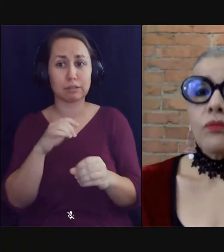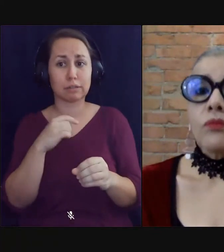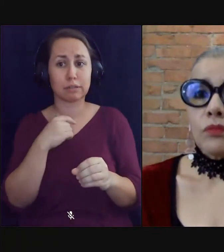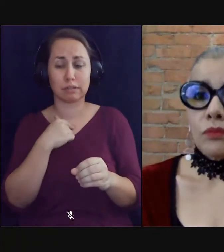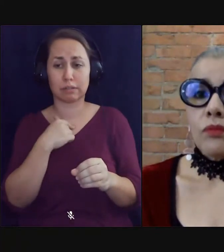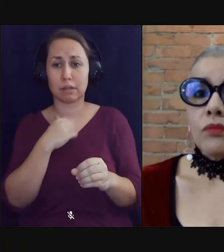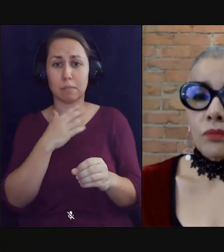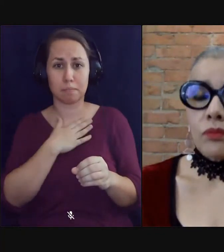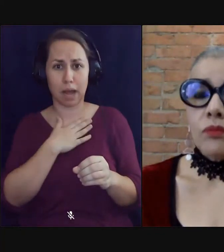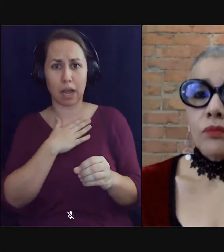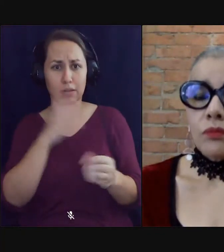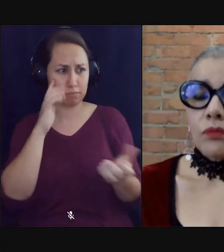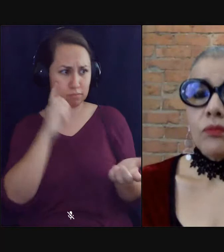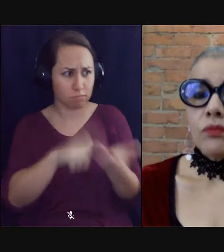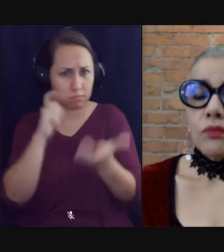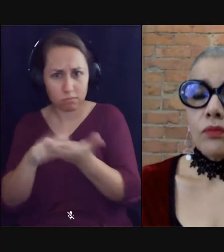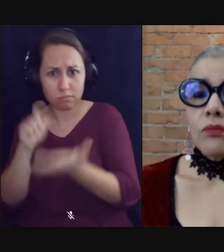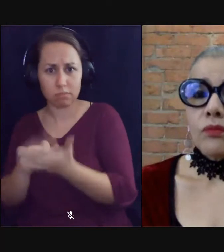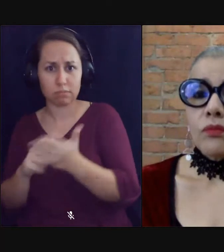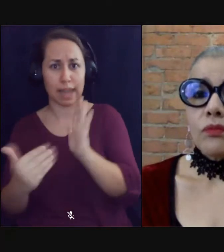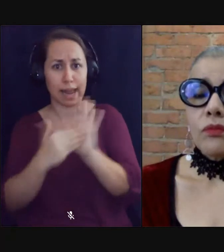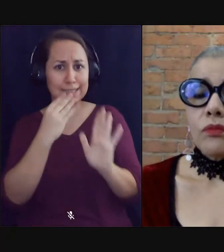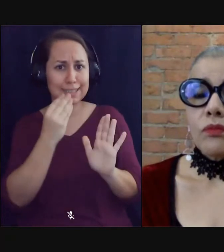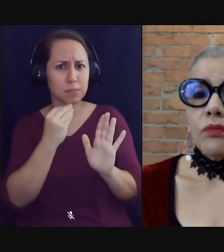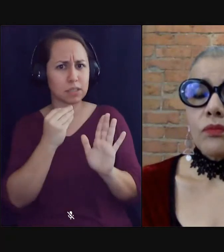anti-Semitism grew more frequent and more intense. And so